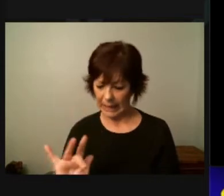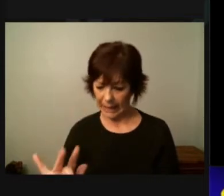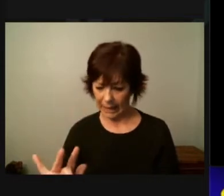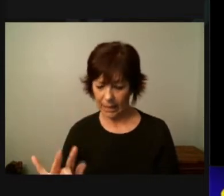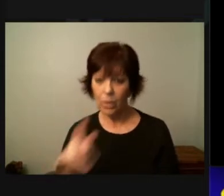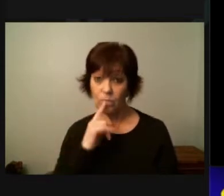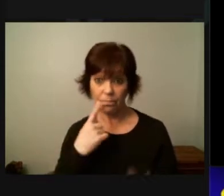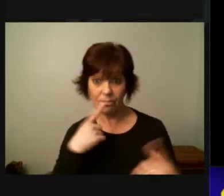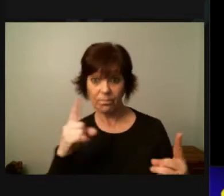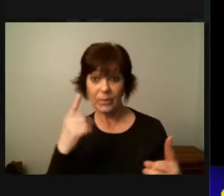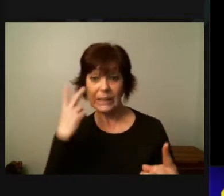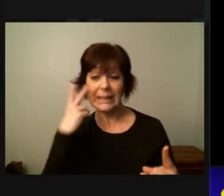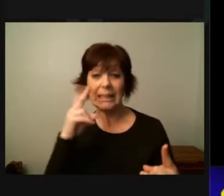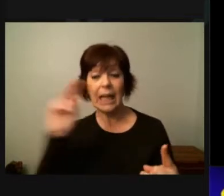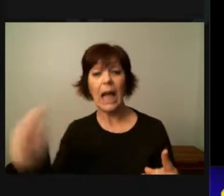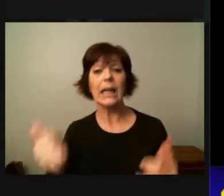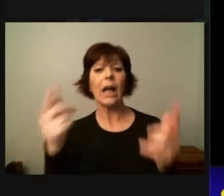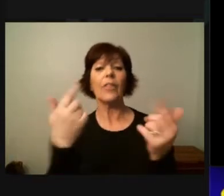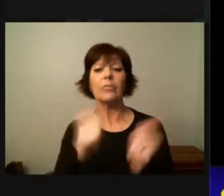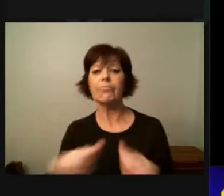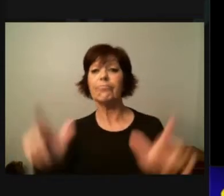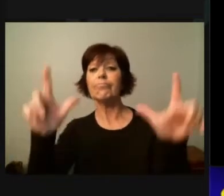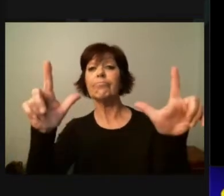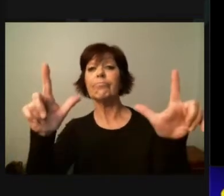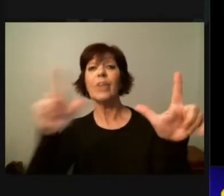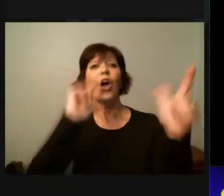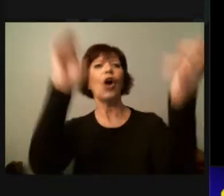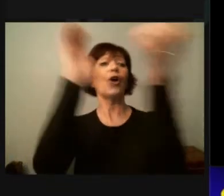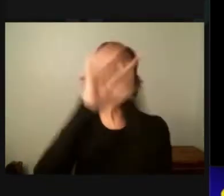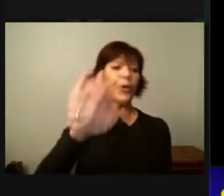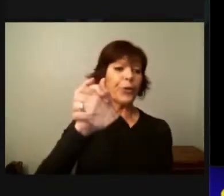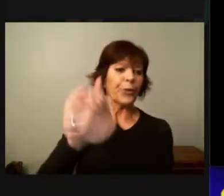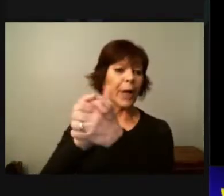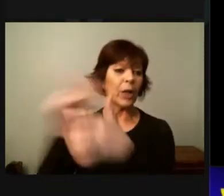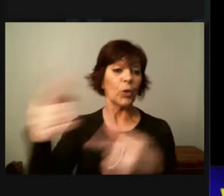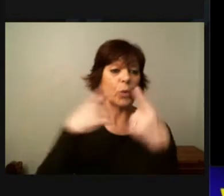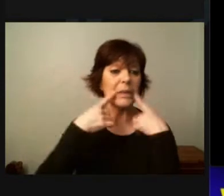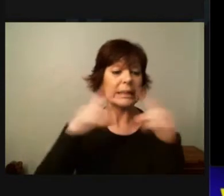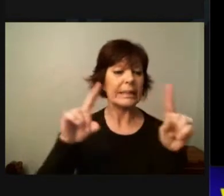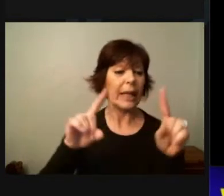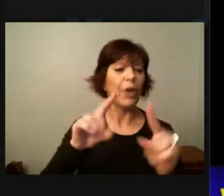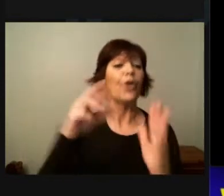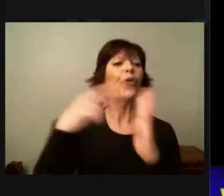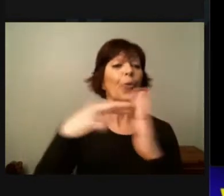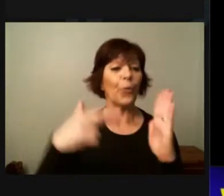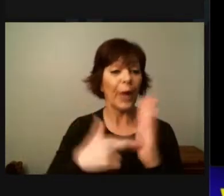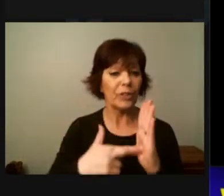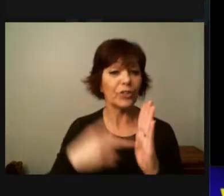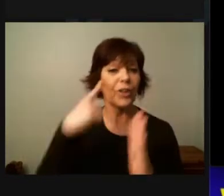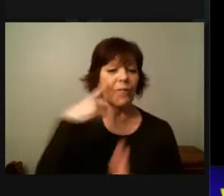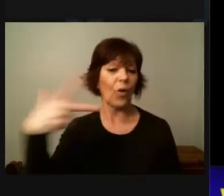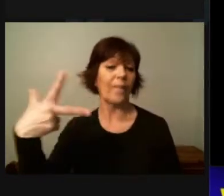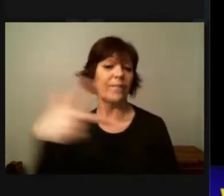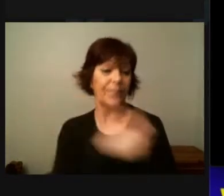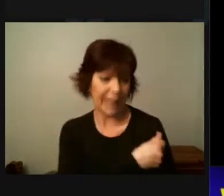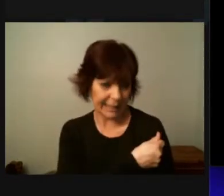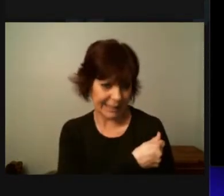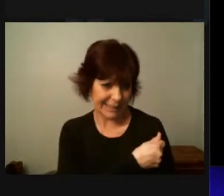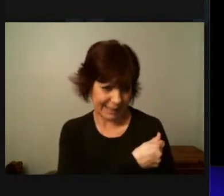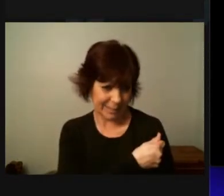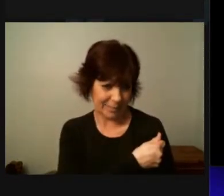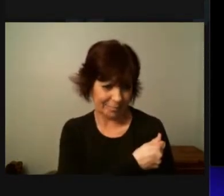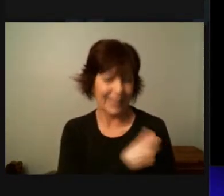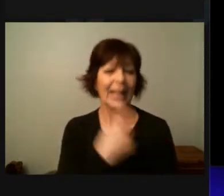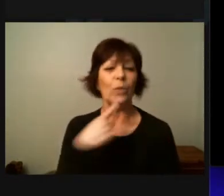get another screen that will tell you, congratulations, you've successfully registered for whatever date